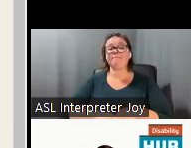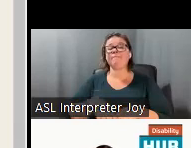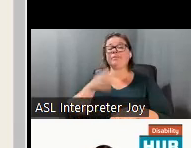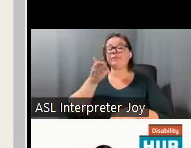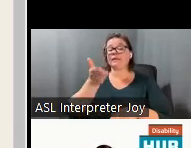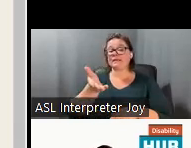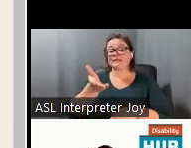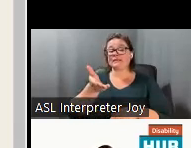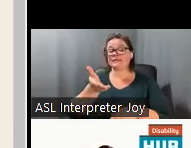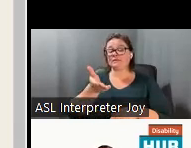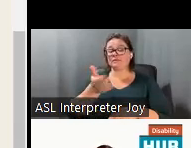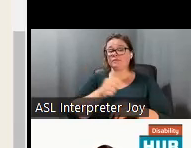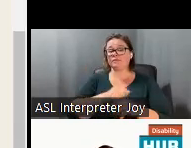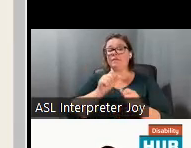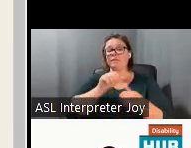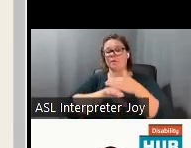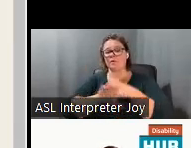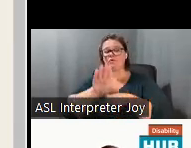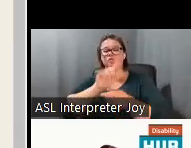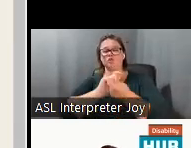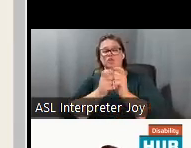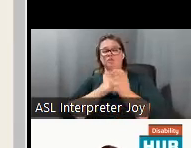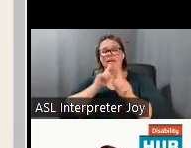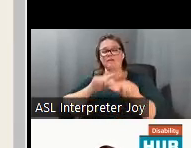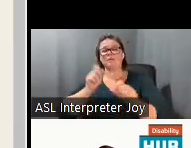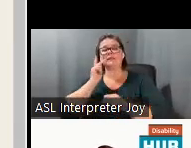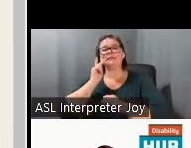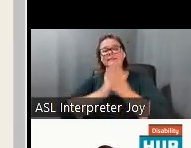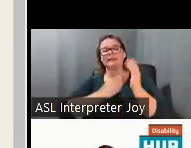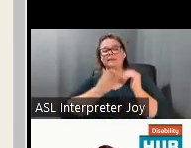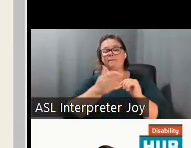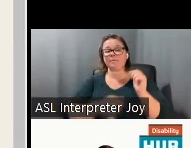is, I'm going to go into change my answer so we can see some of that.